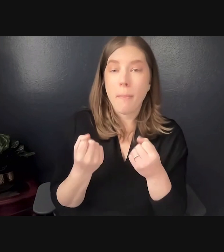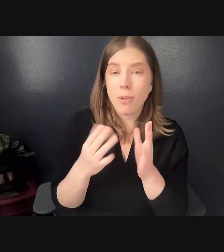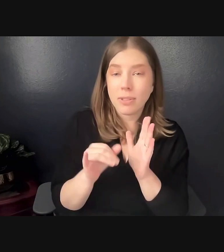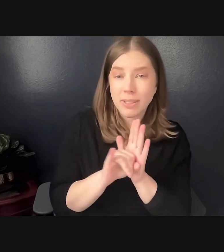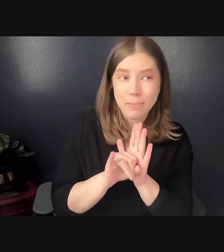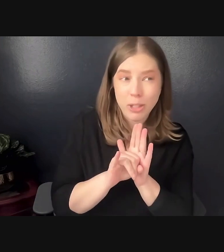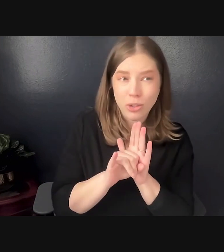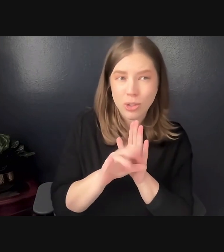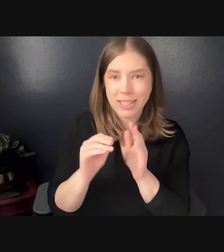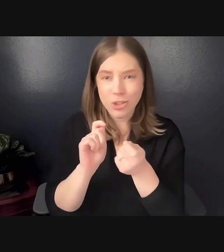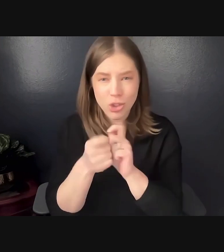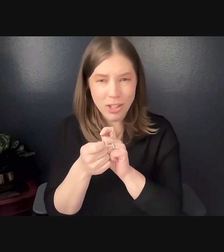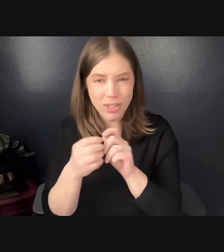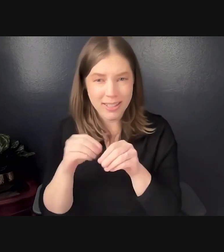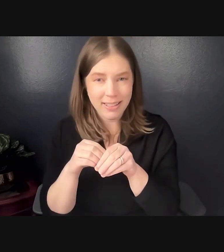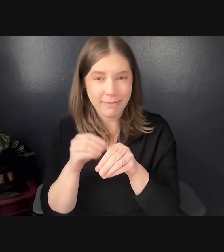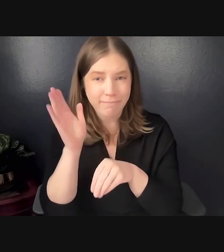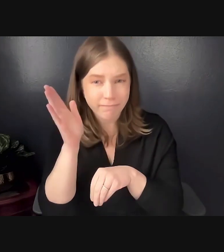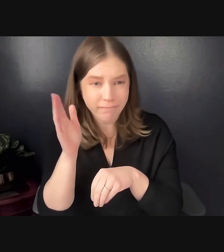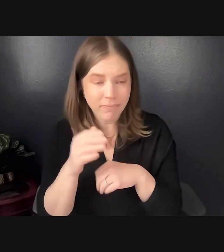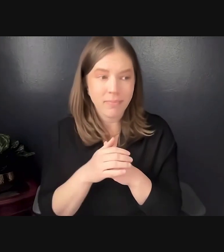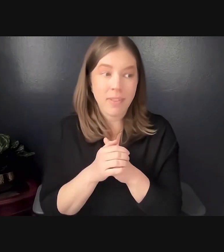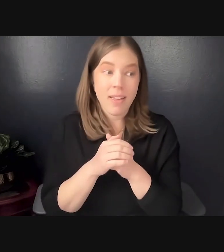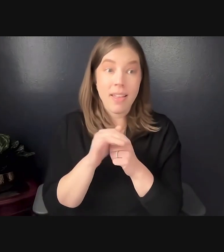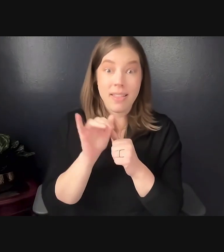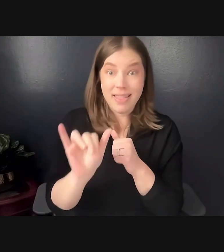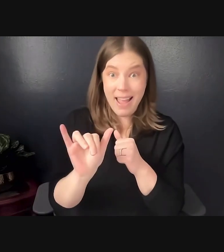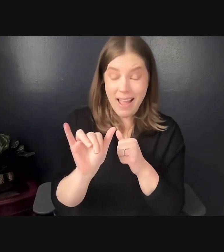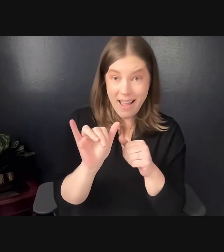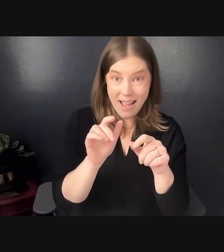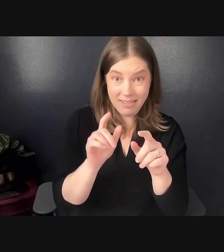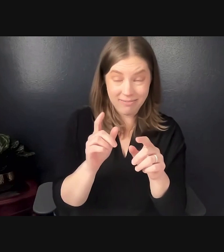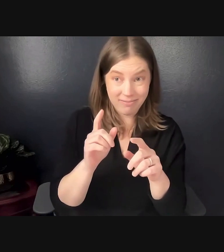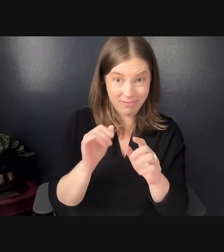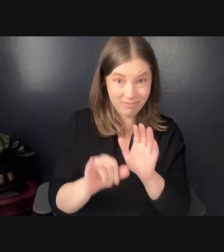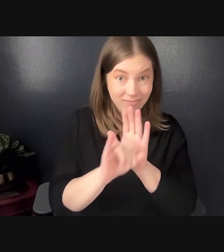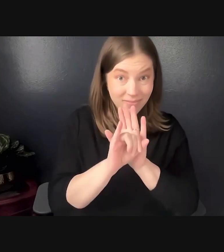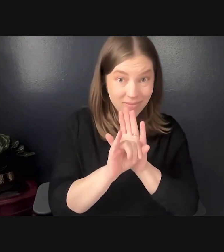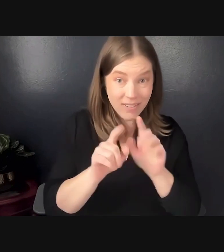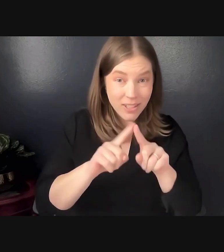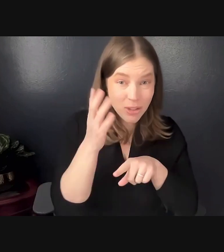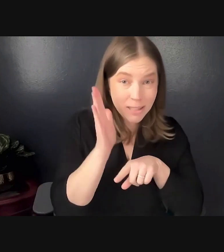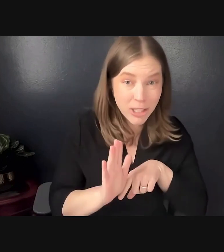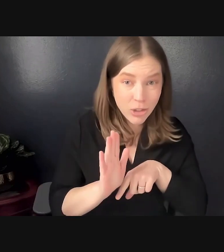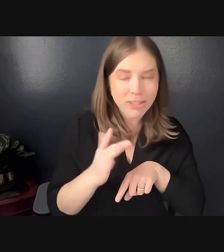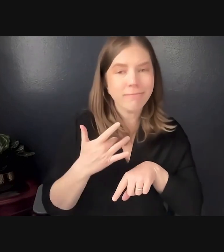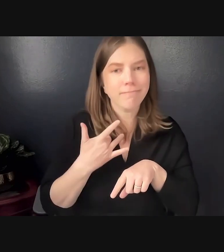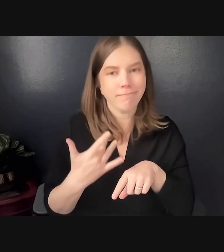understanding of the person reading that message. Secondly, are multiple speaker identification and